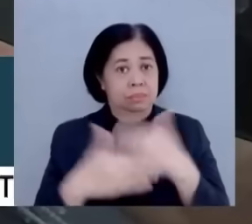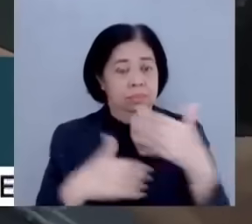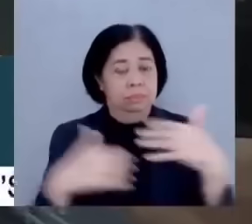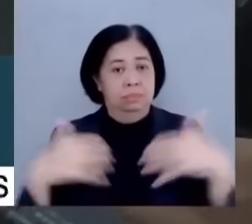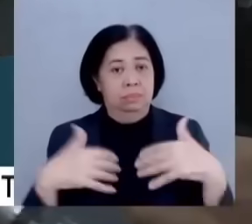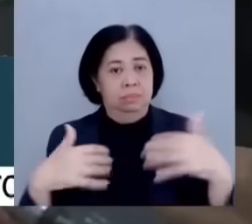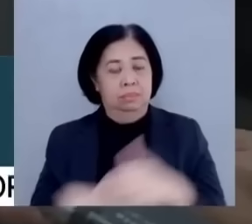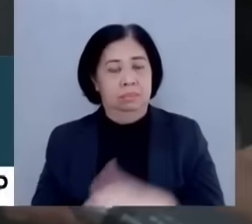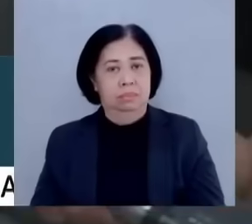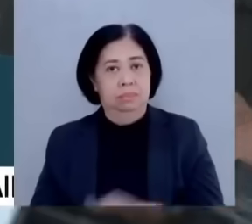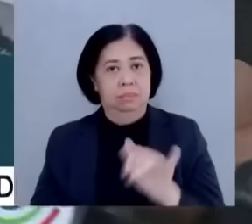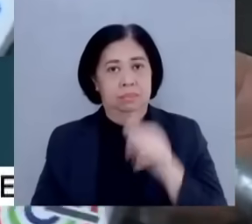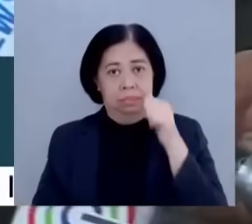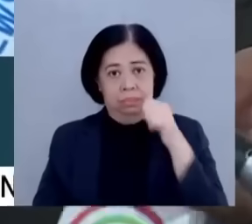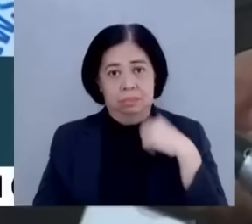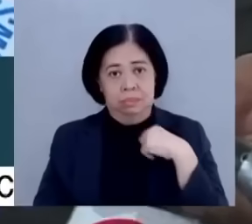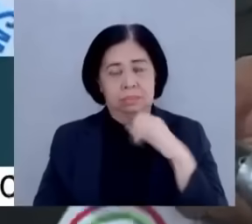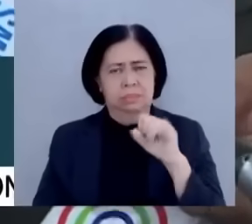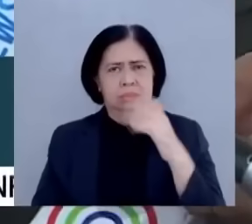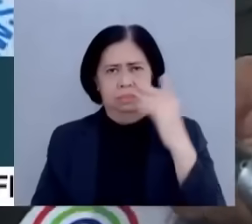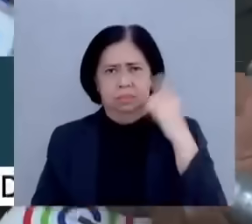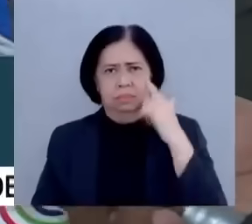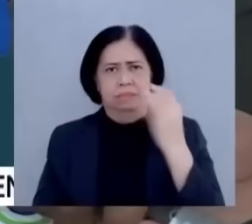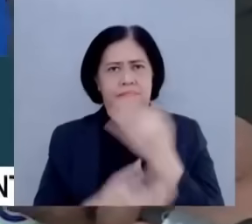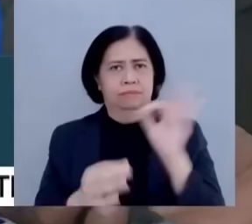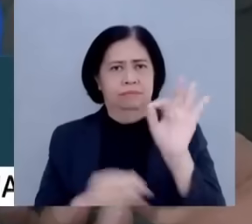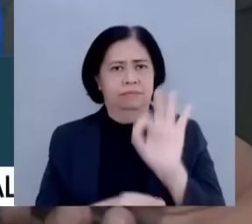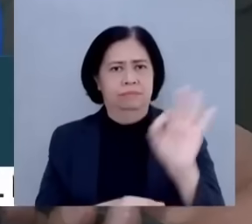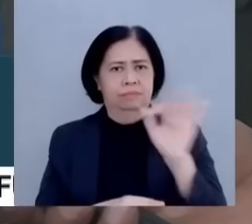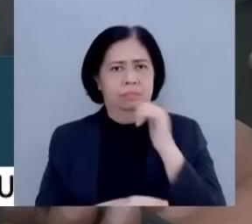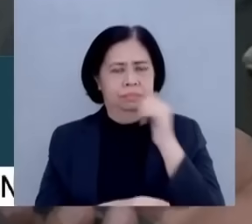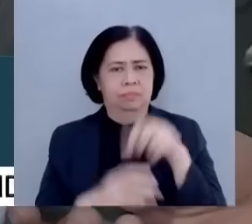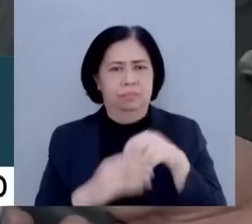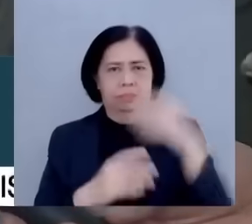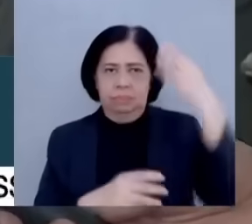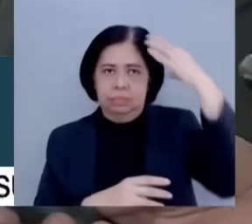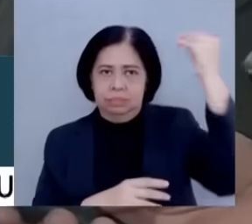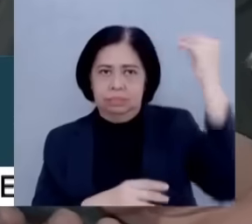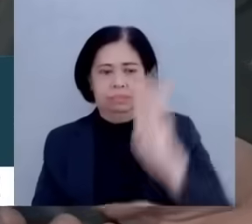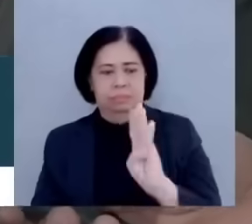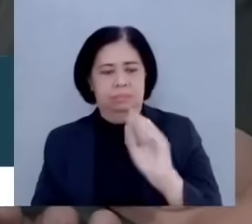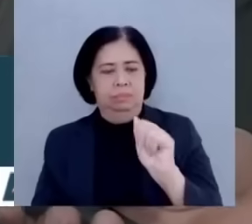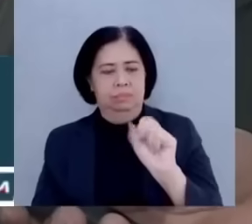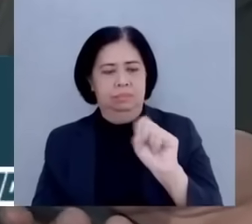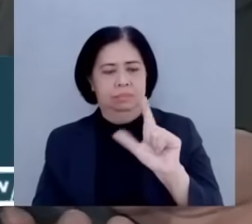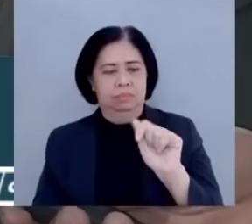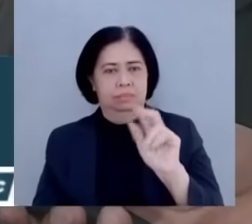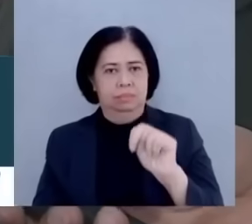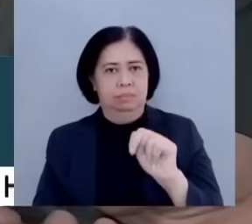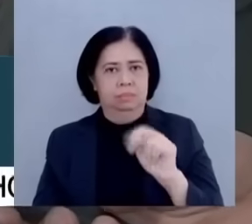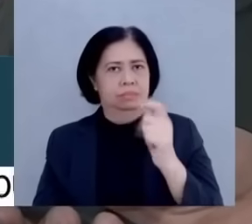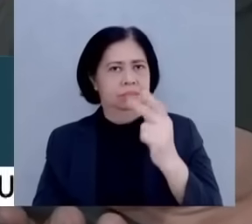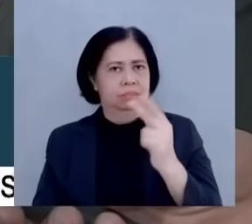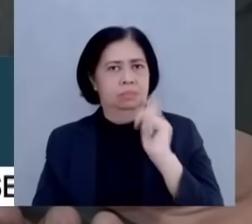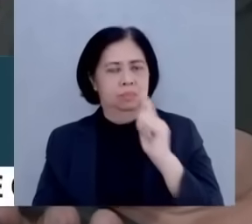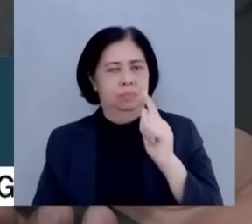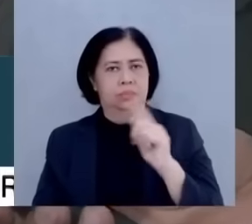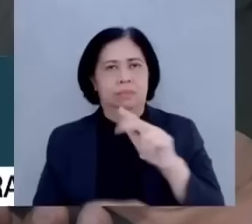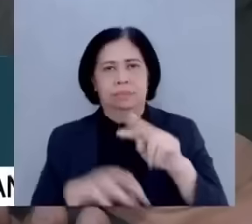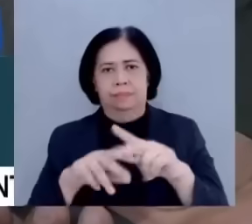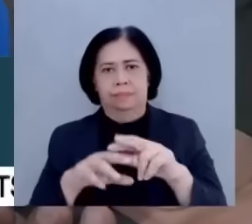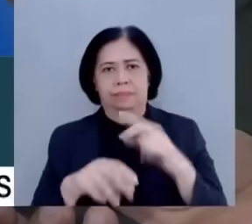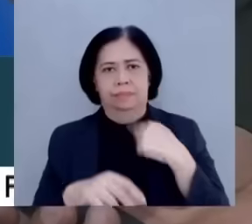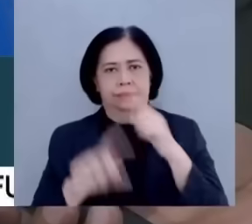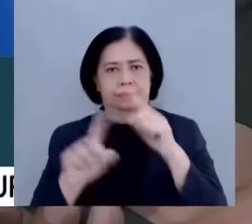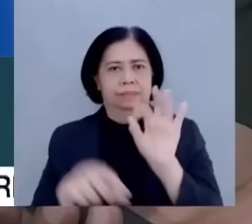hearing? Yes, I'm free on Friday. Tomorrow, I'll be in Basilan. And then Thursday, I'll be in Lingayen, Pangasinan. And then